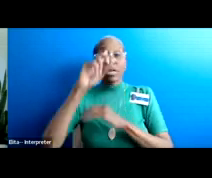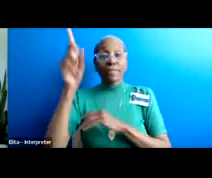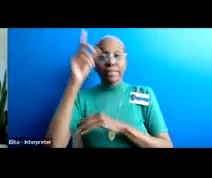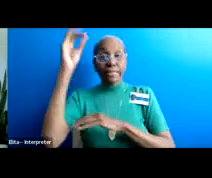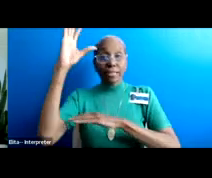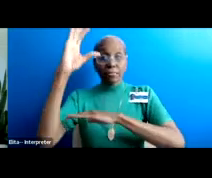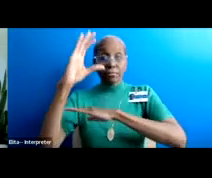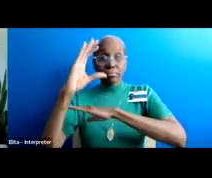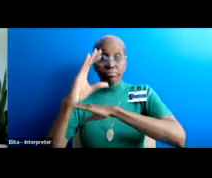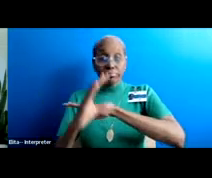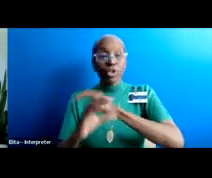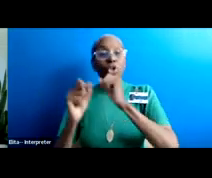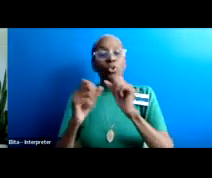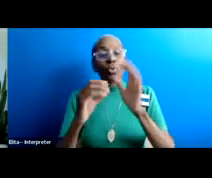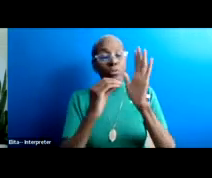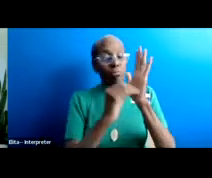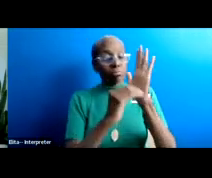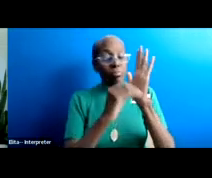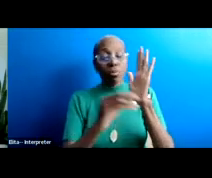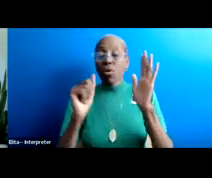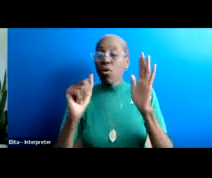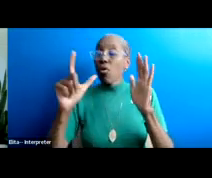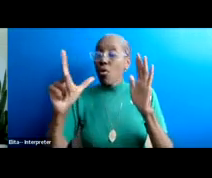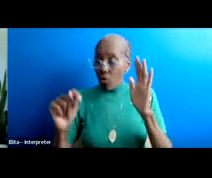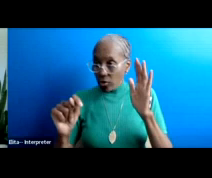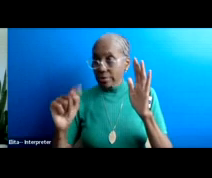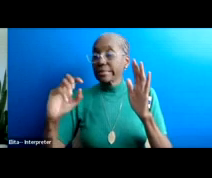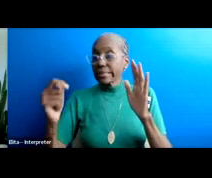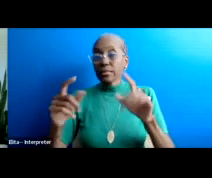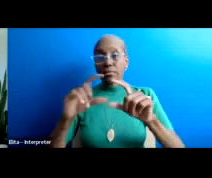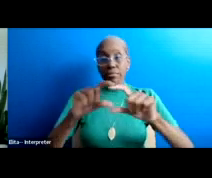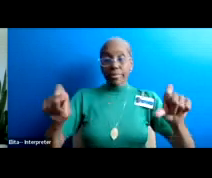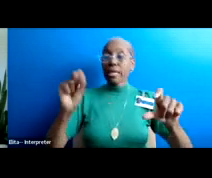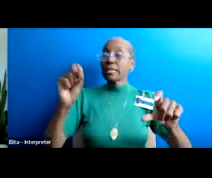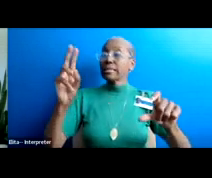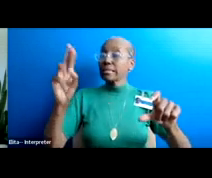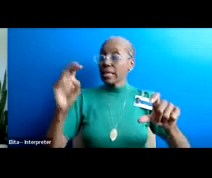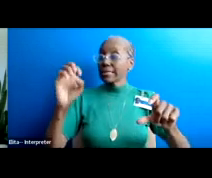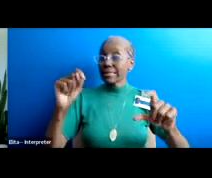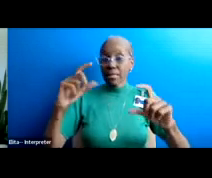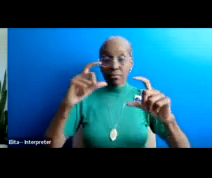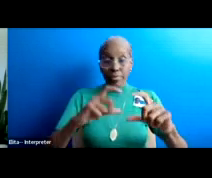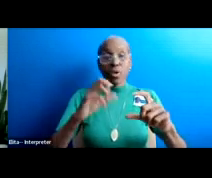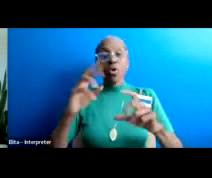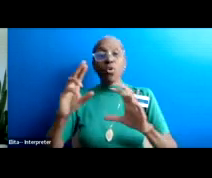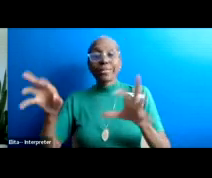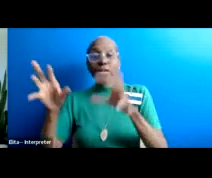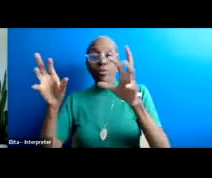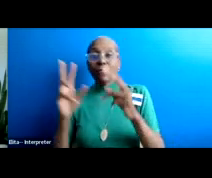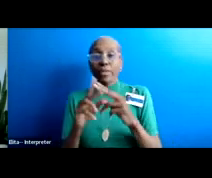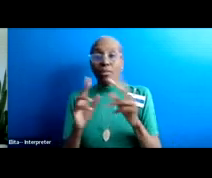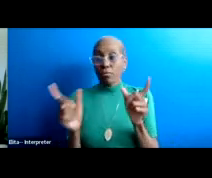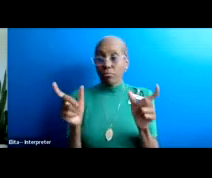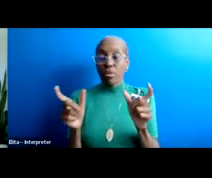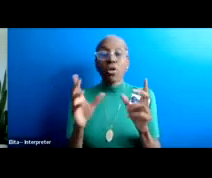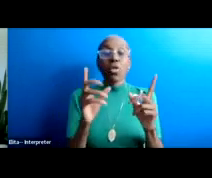sunset, you can mark your alt text as sunset, or you can mark it as decorative. When you